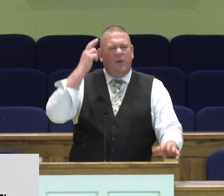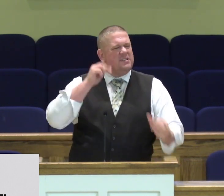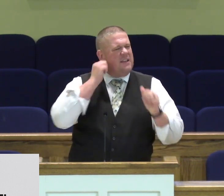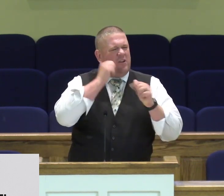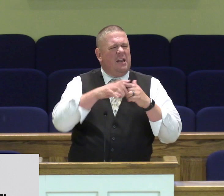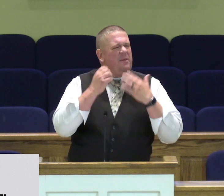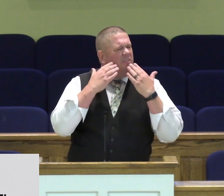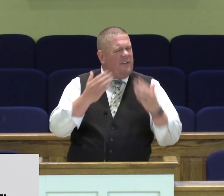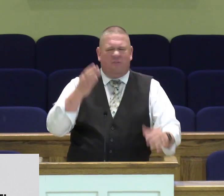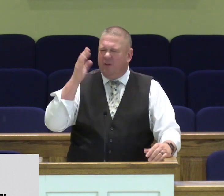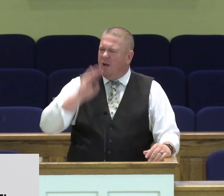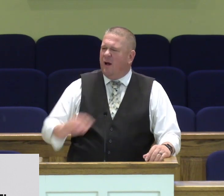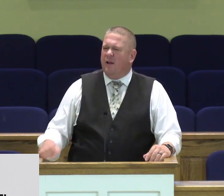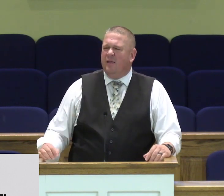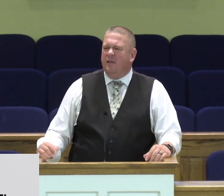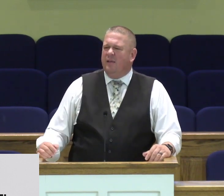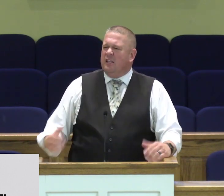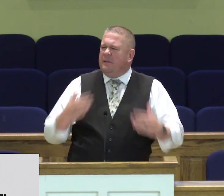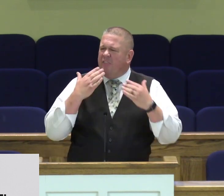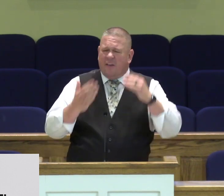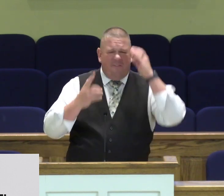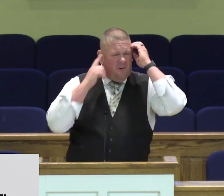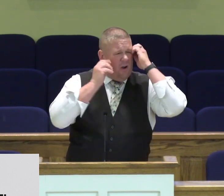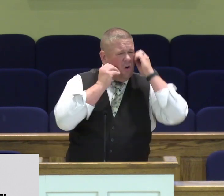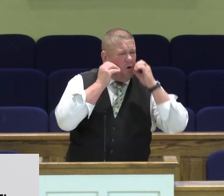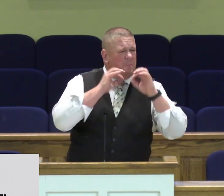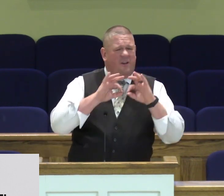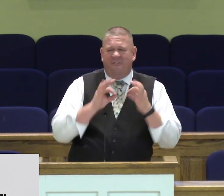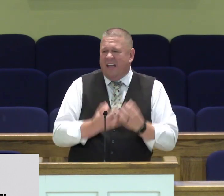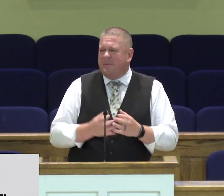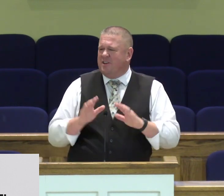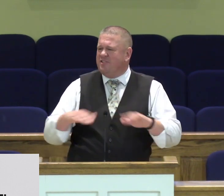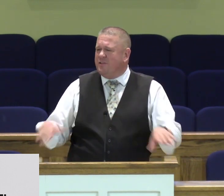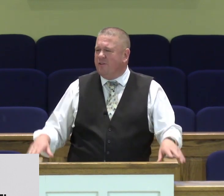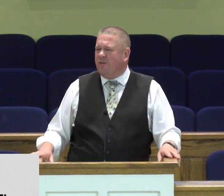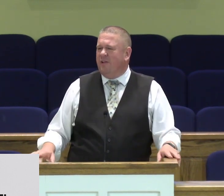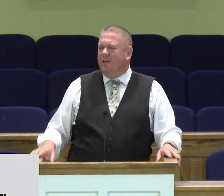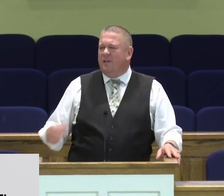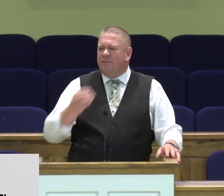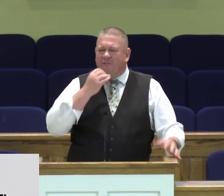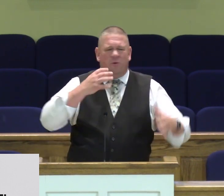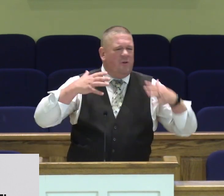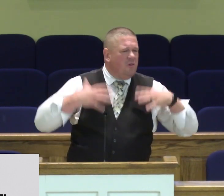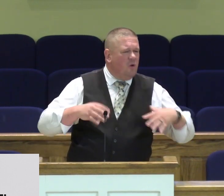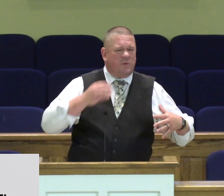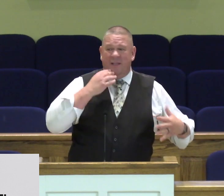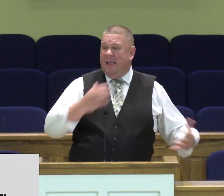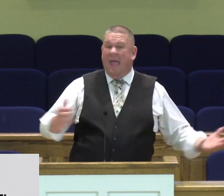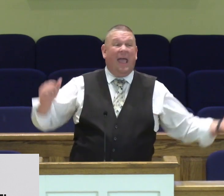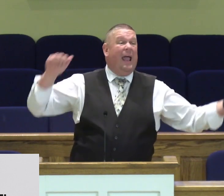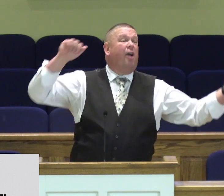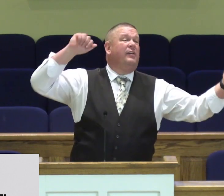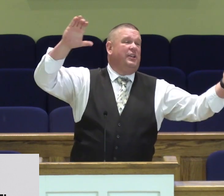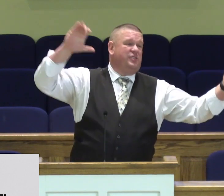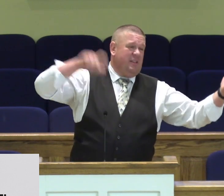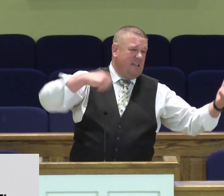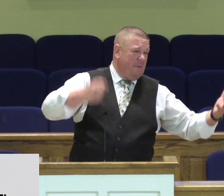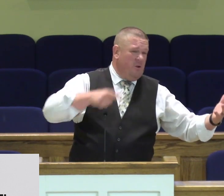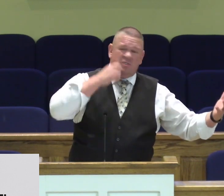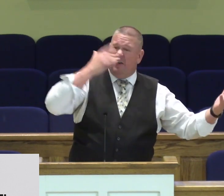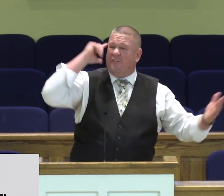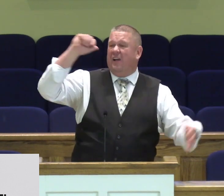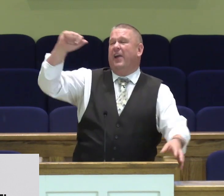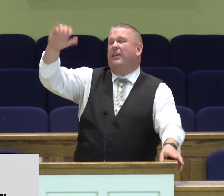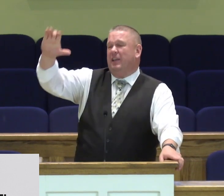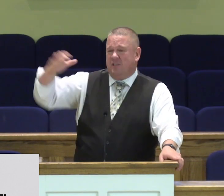find reasons every day to be thankful to God, to be thankful for our homes, our families, our children, the food, the clothes we eat, air conditioning this time of year.